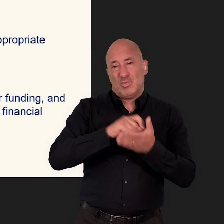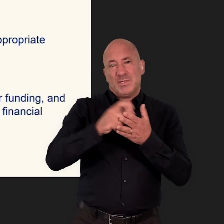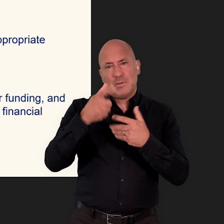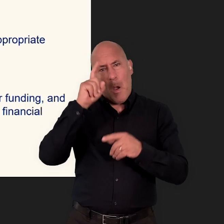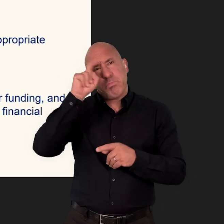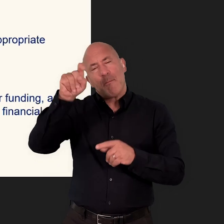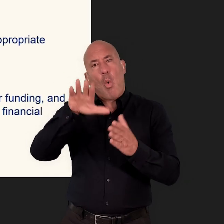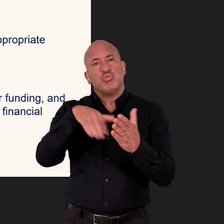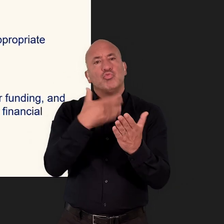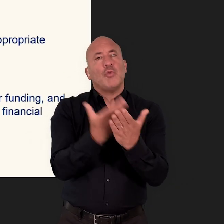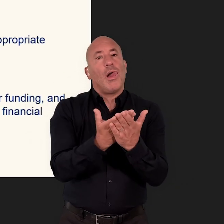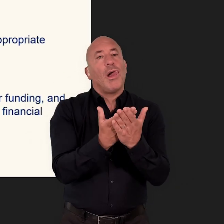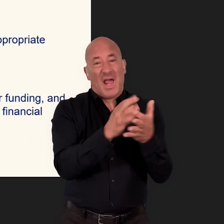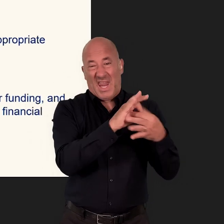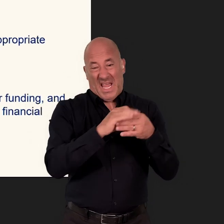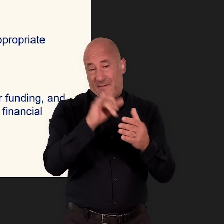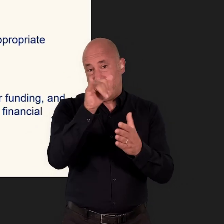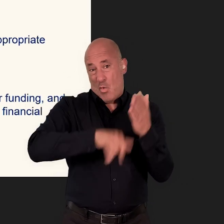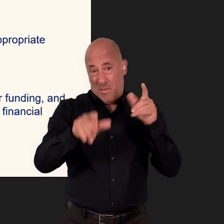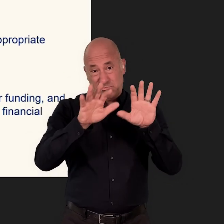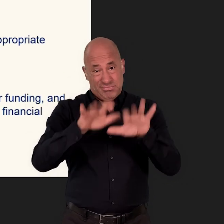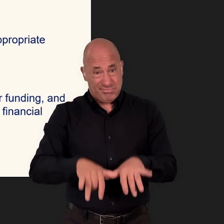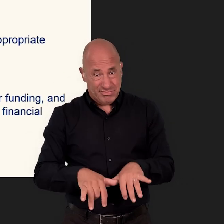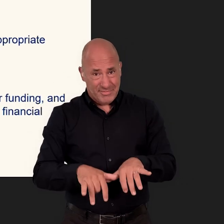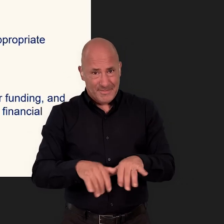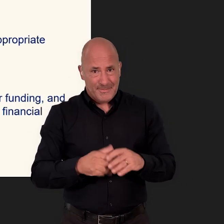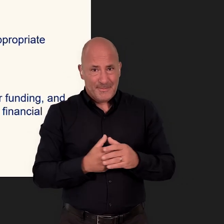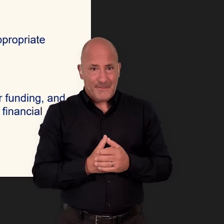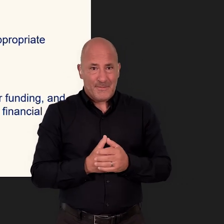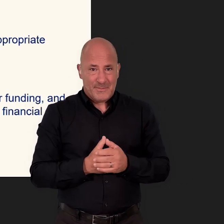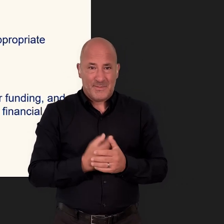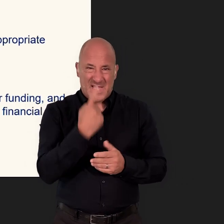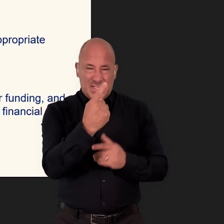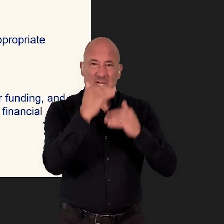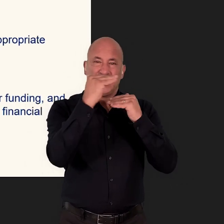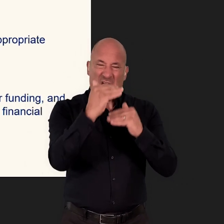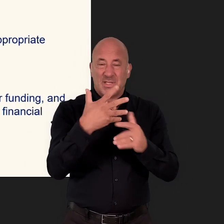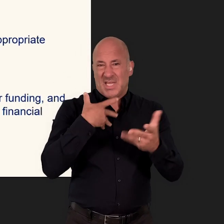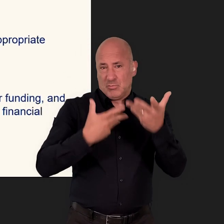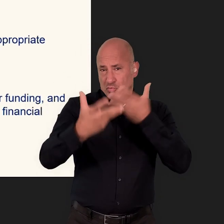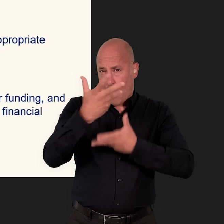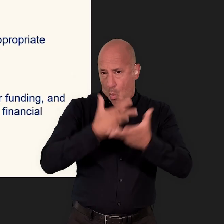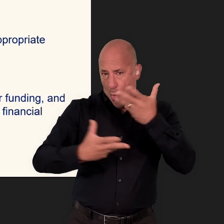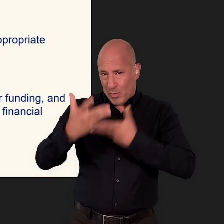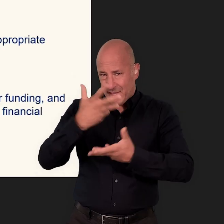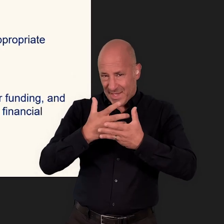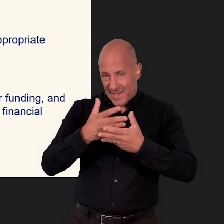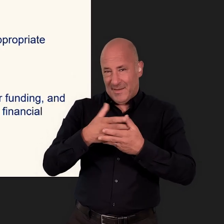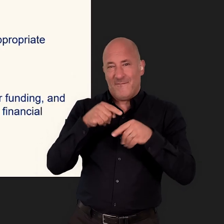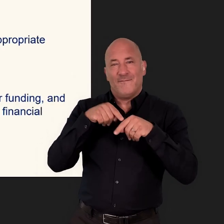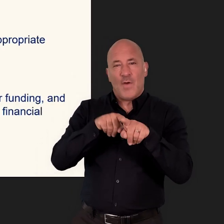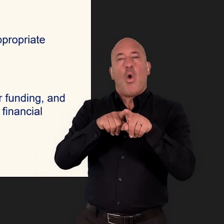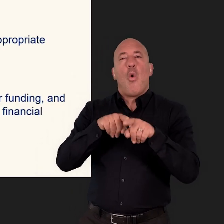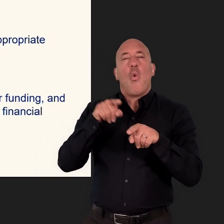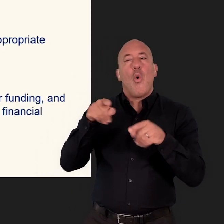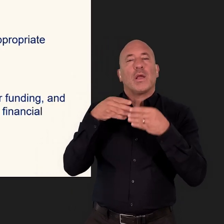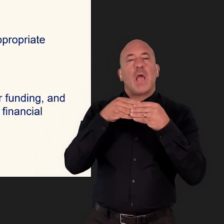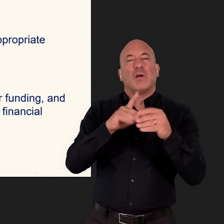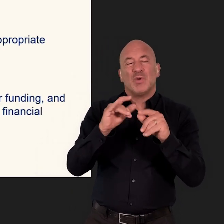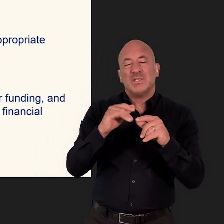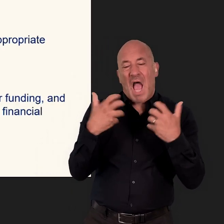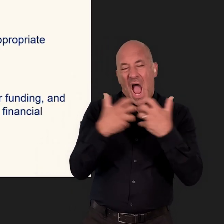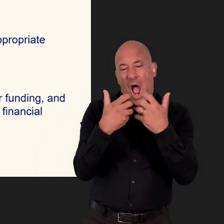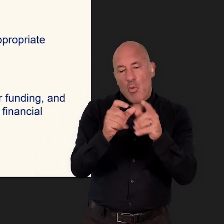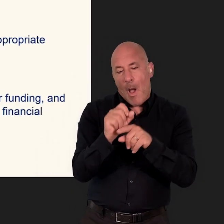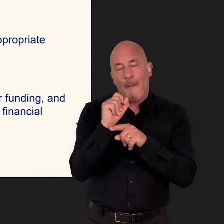You will also provide a written proposal as part of the application form. You should write a narrative for each of the following sections,